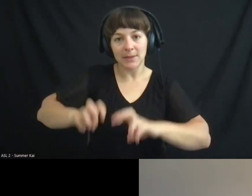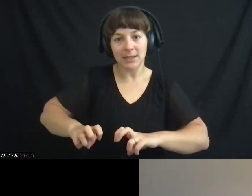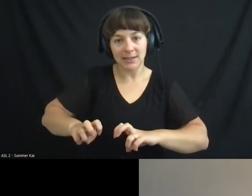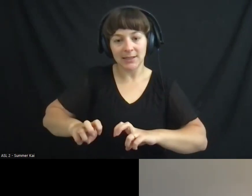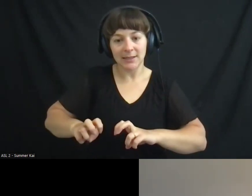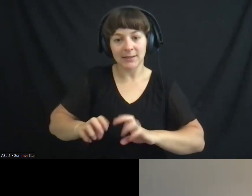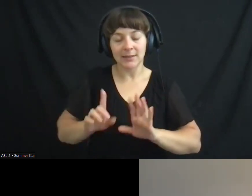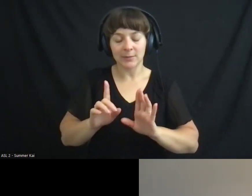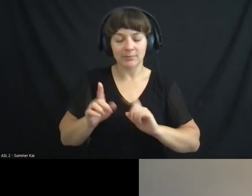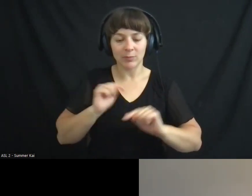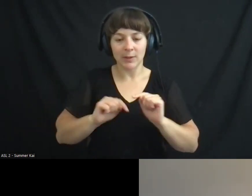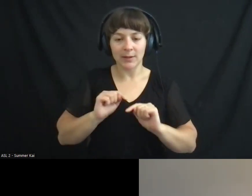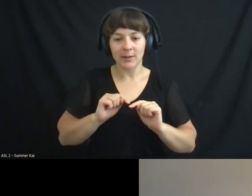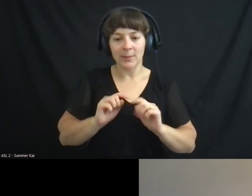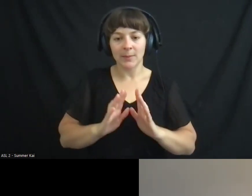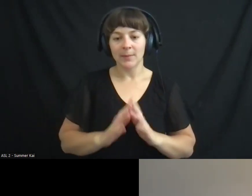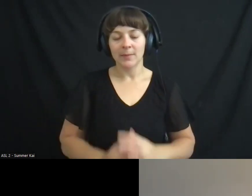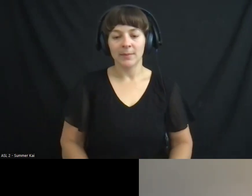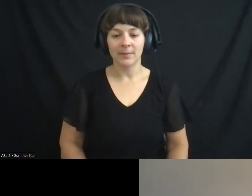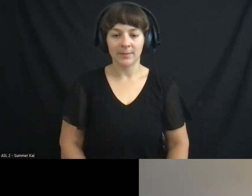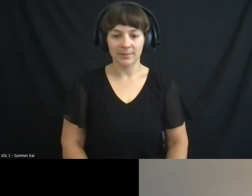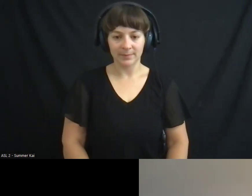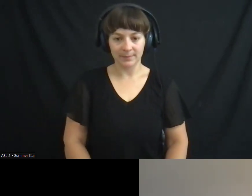all right, this is